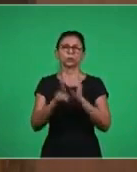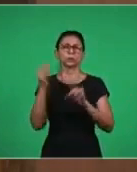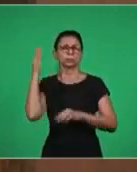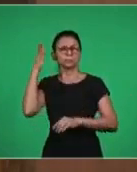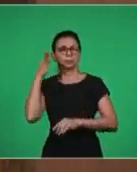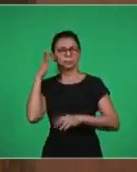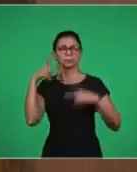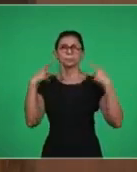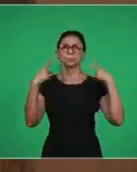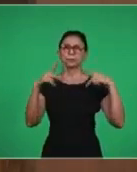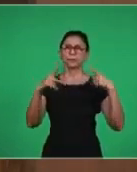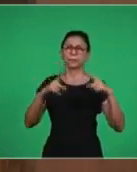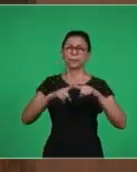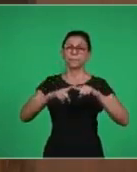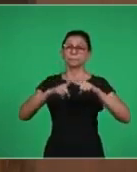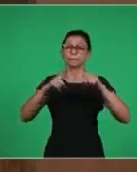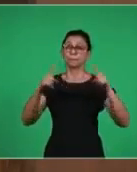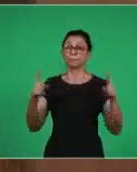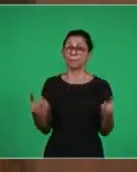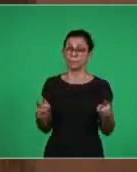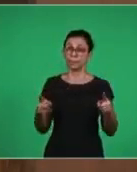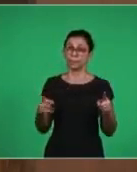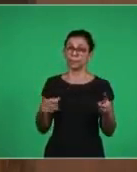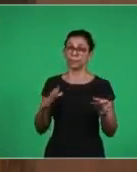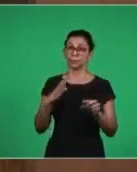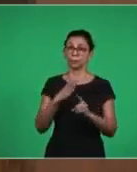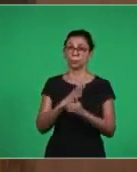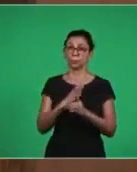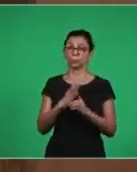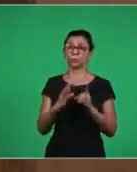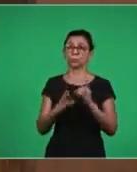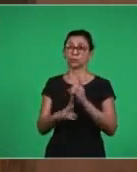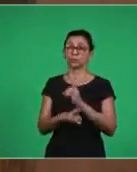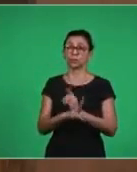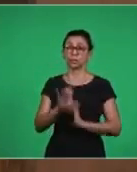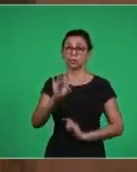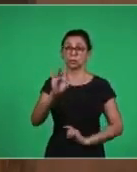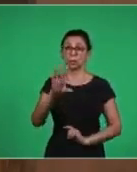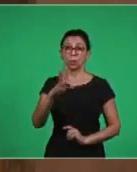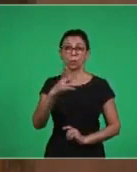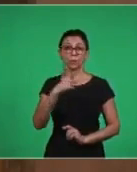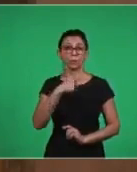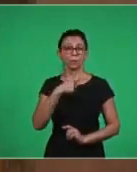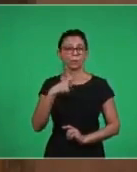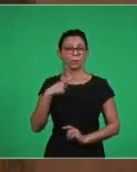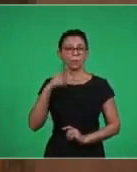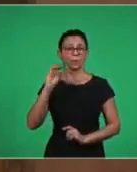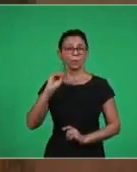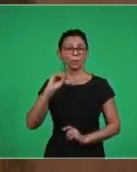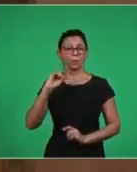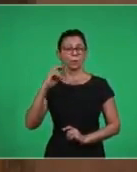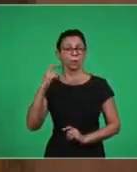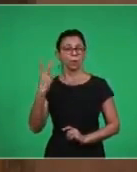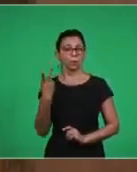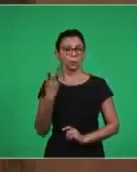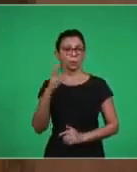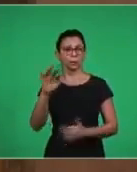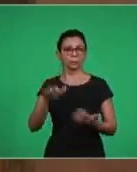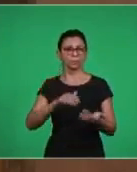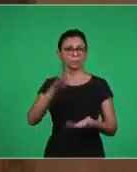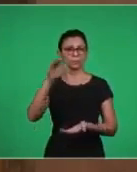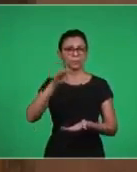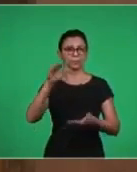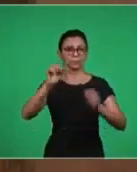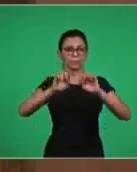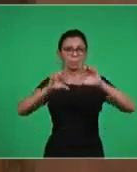They are ready for this. But on this passing of the year, it is the pastor or what the Lord wants for